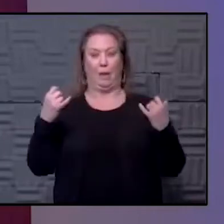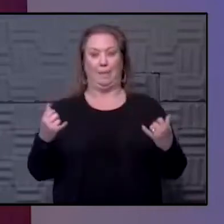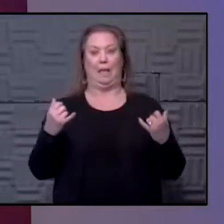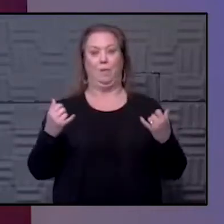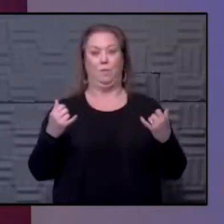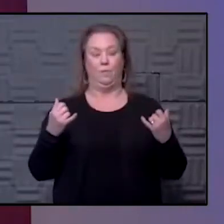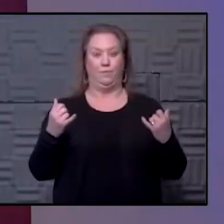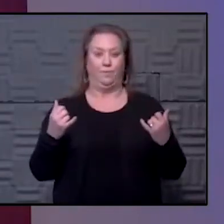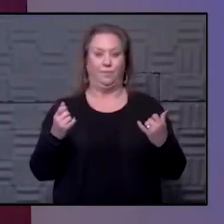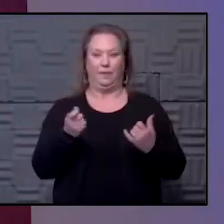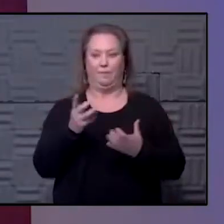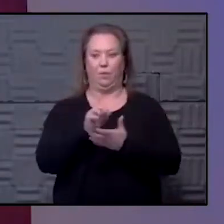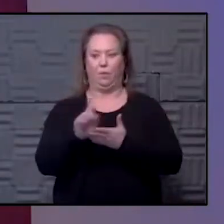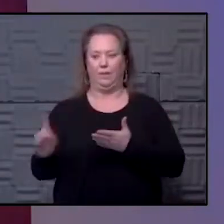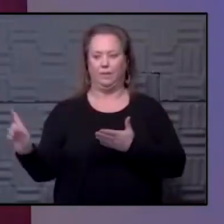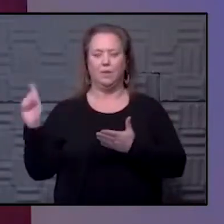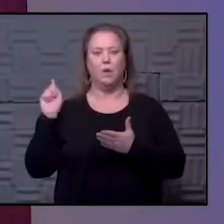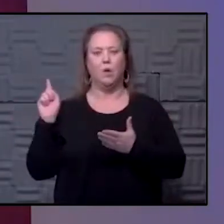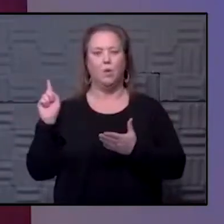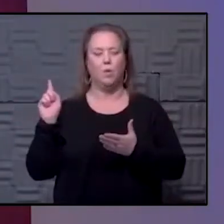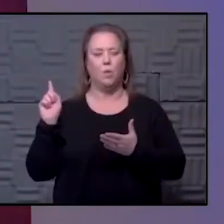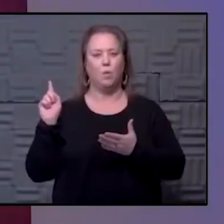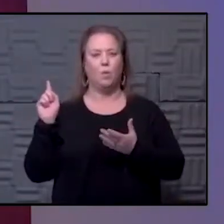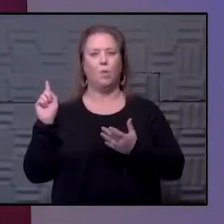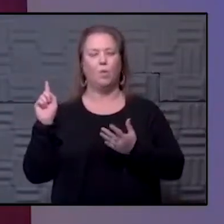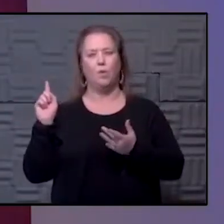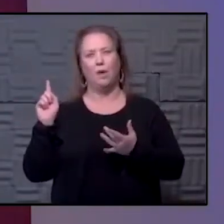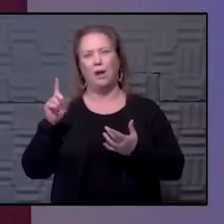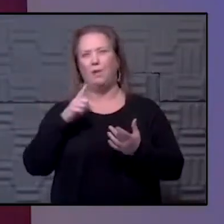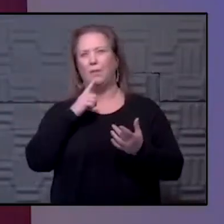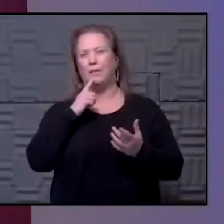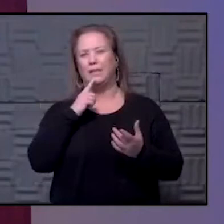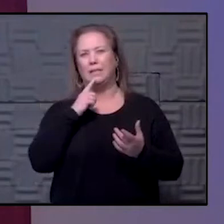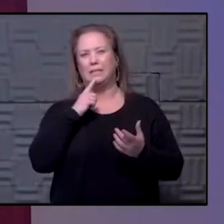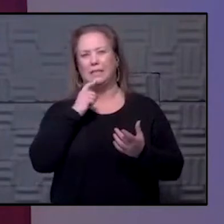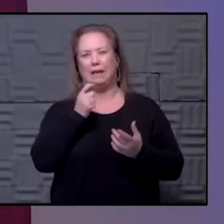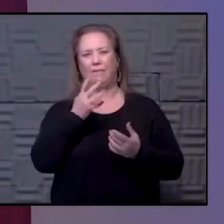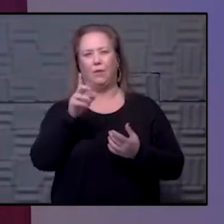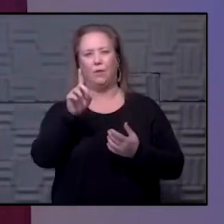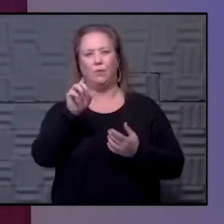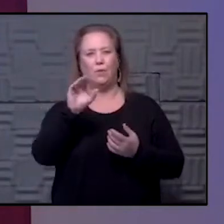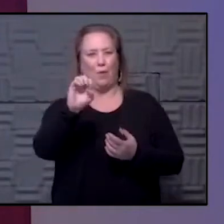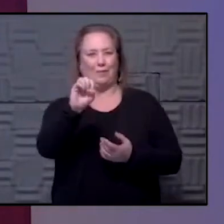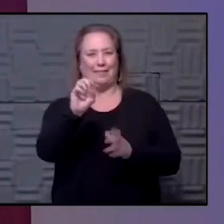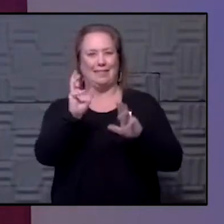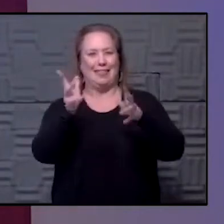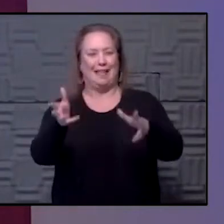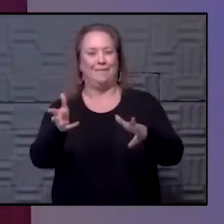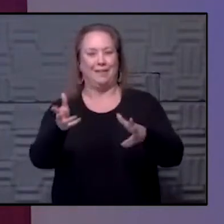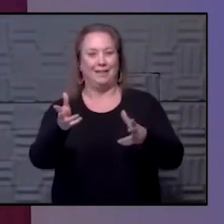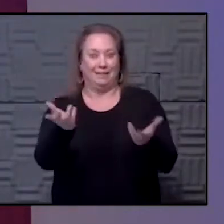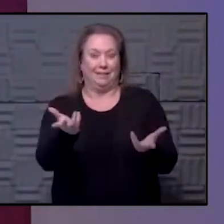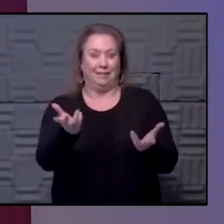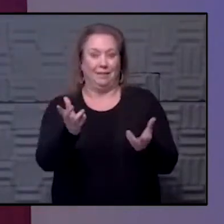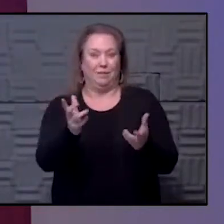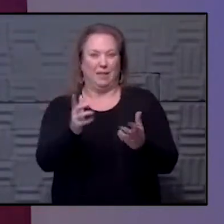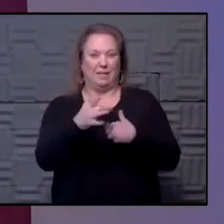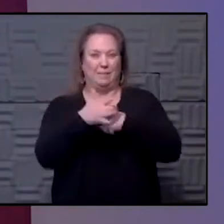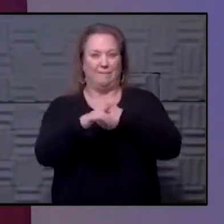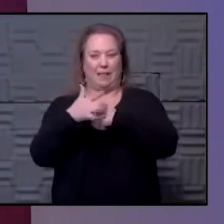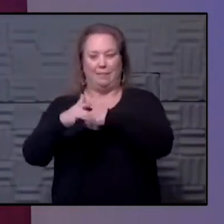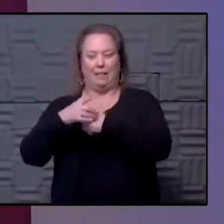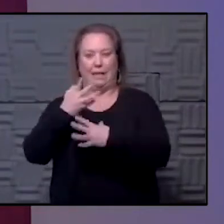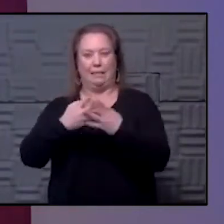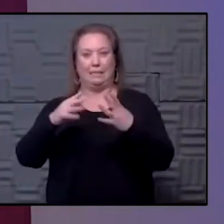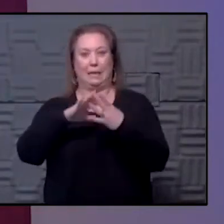now? A few weeks ago, we had I want to say a few doses at the end of the day because we had some holes in the